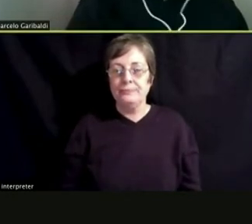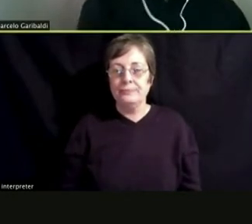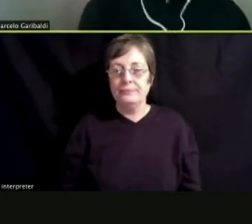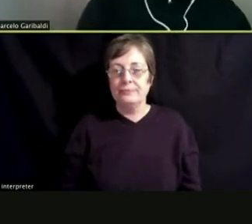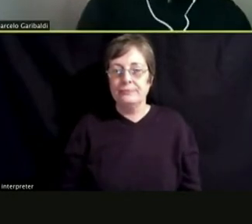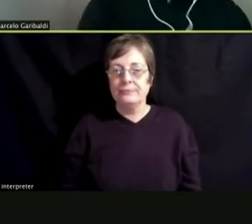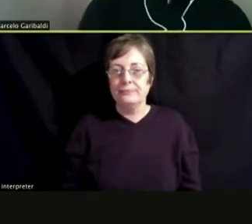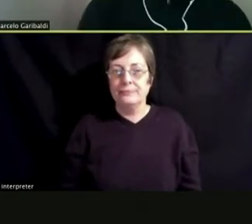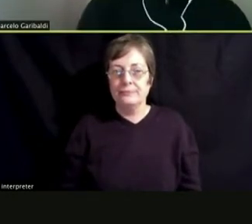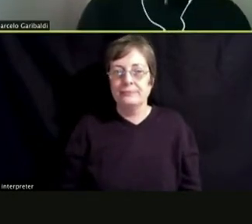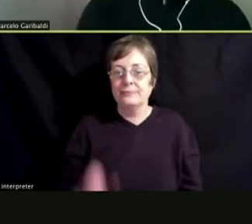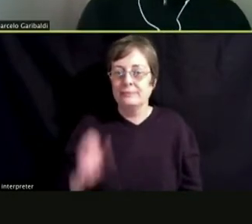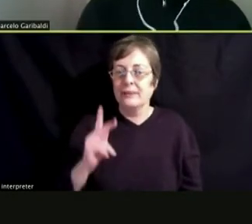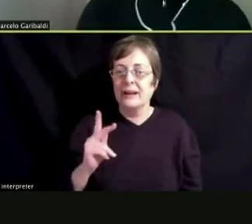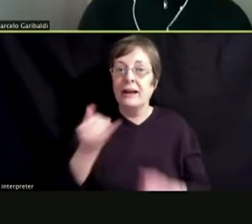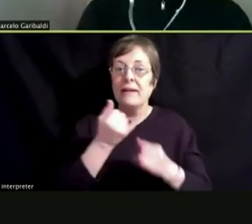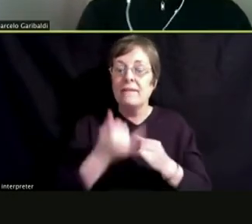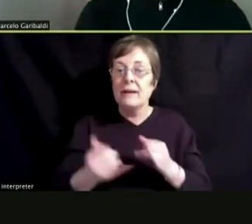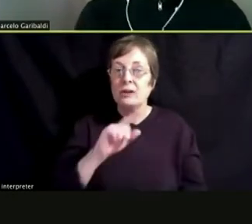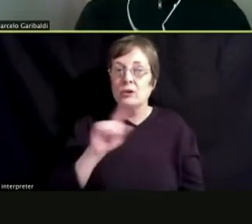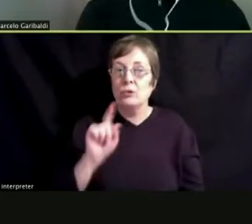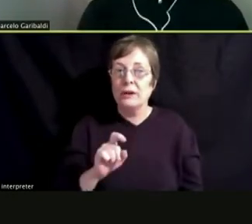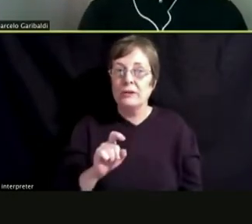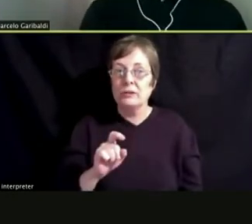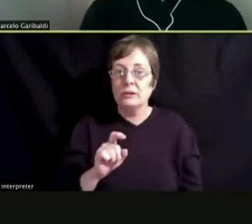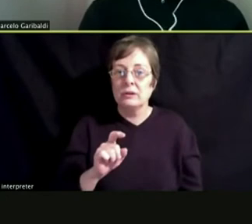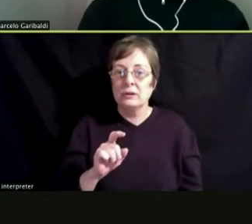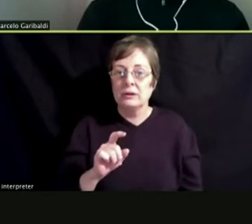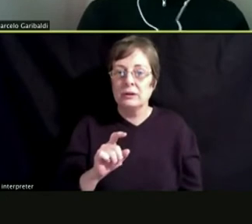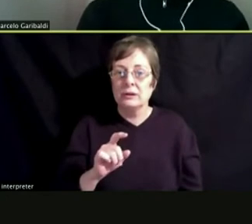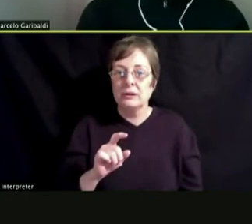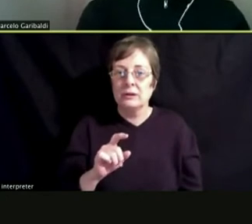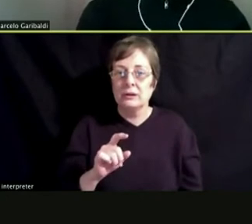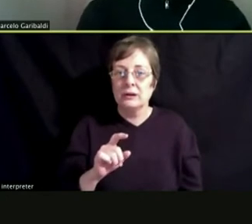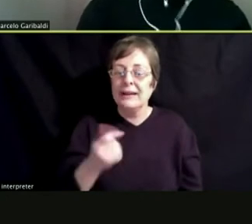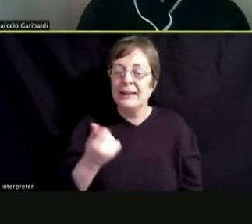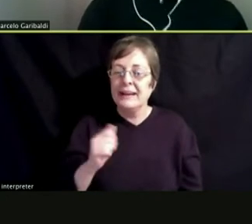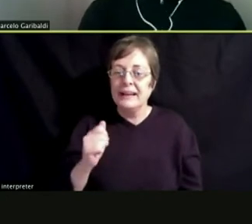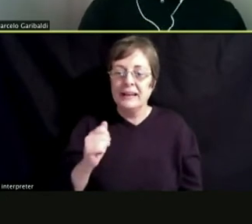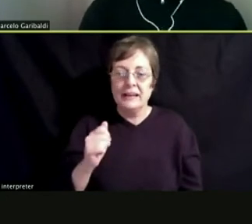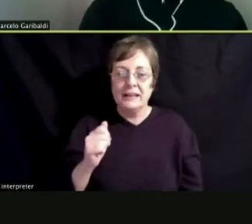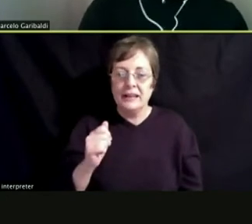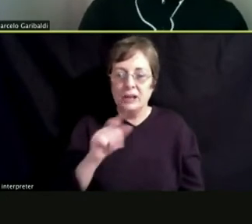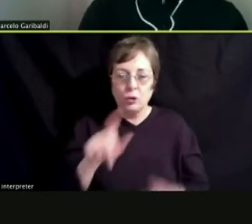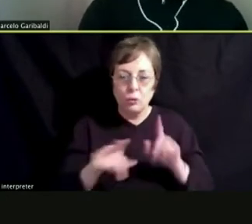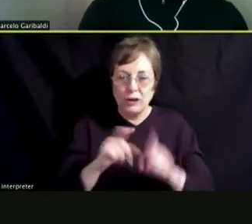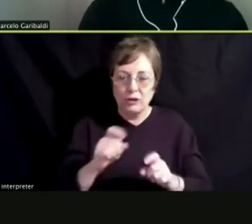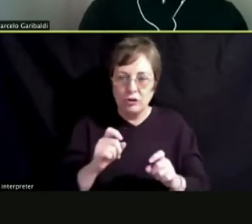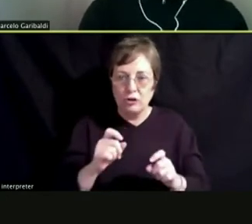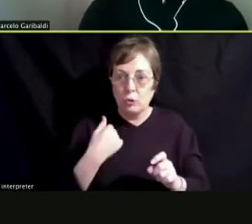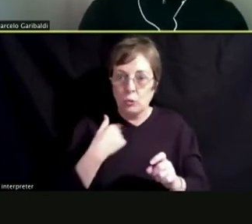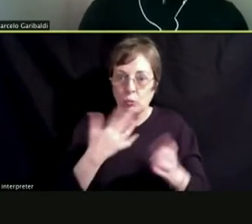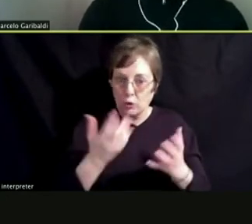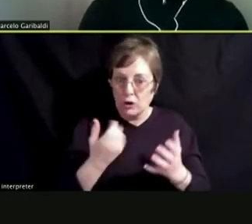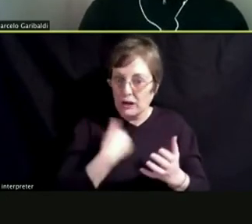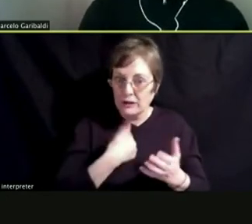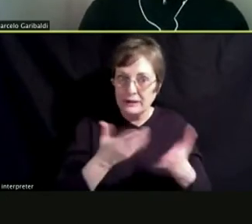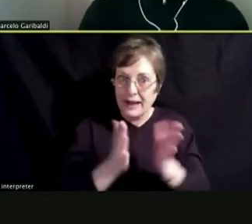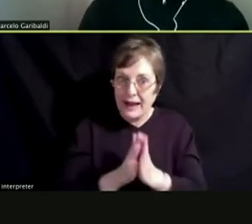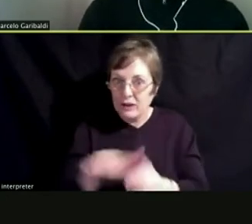Okay, one final question. Is there any questions that you wish we had asked today that we didn't?